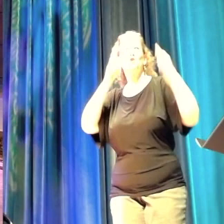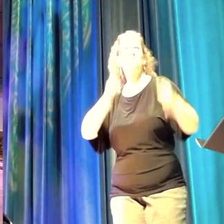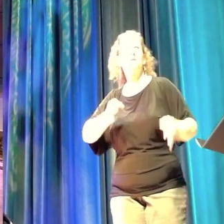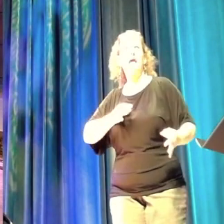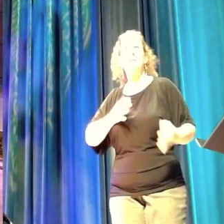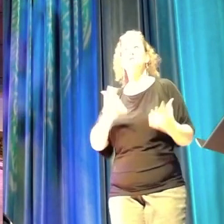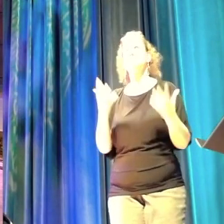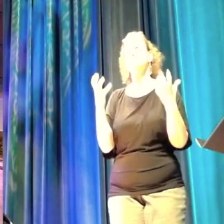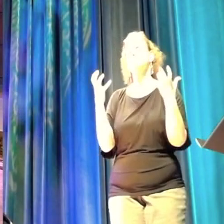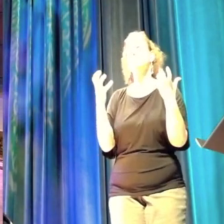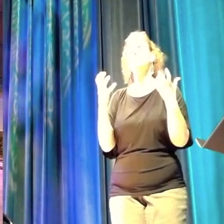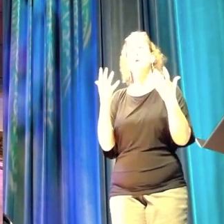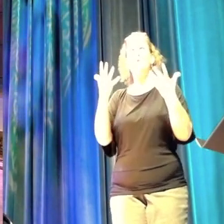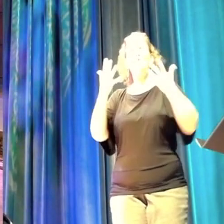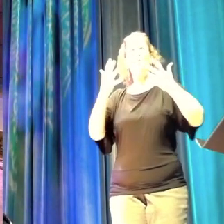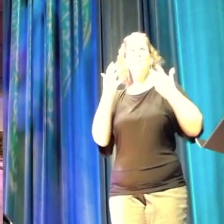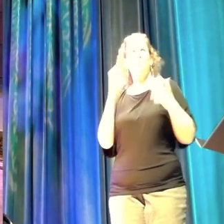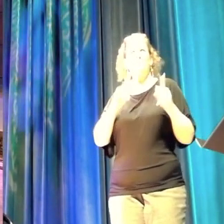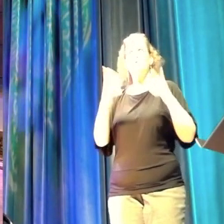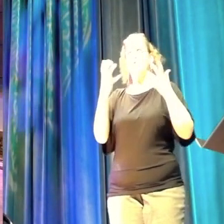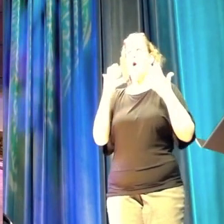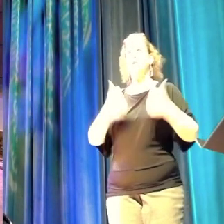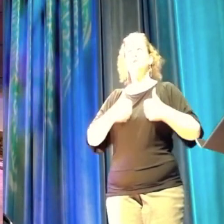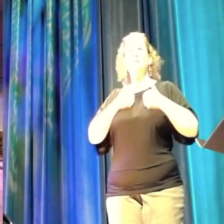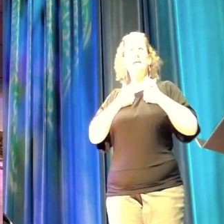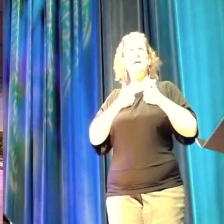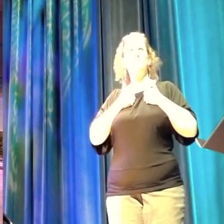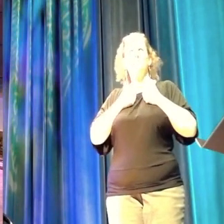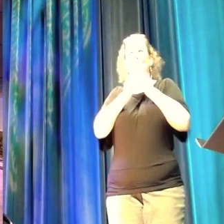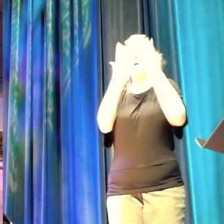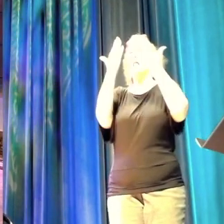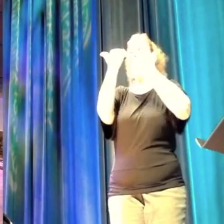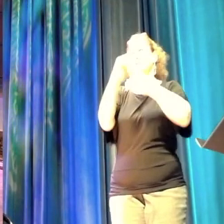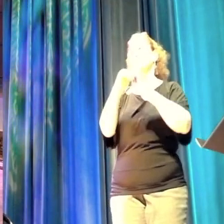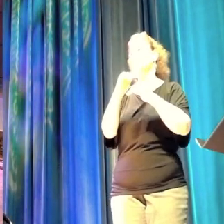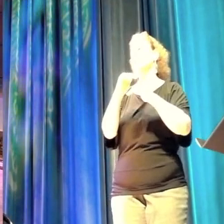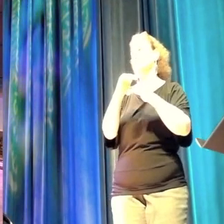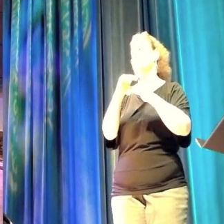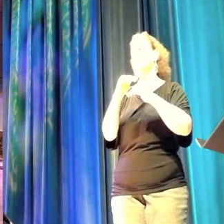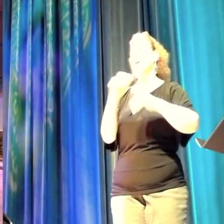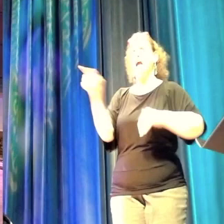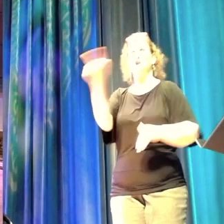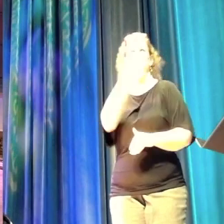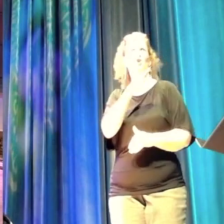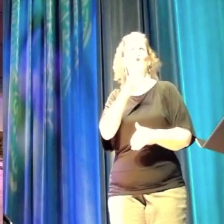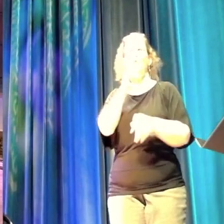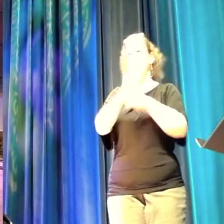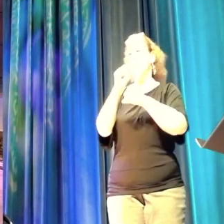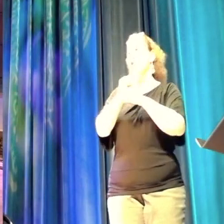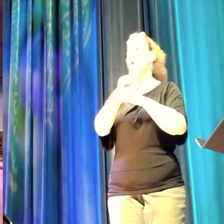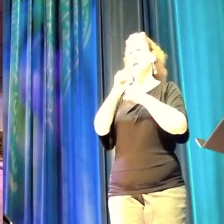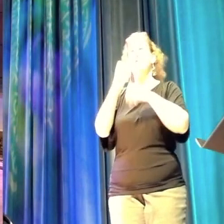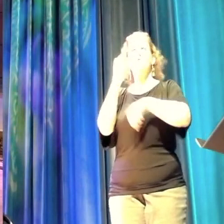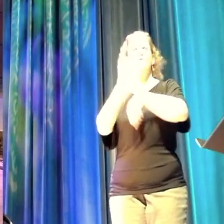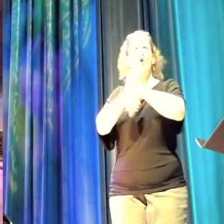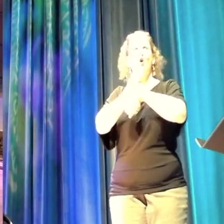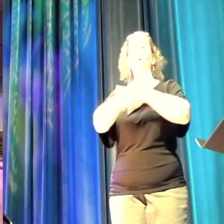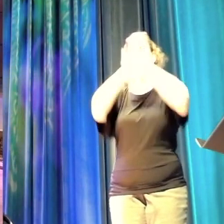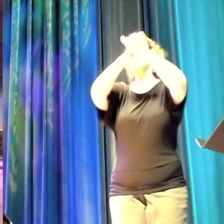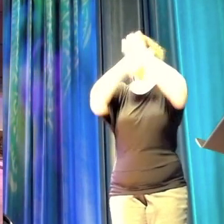a limitless life, and you too are breaking ground, breaking down barriers every single